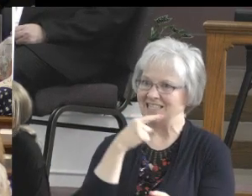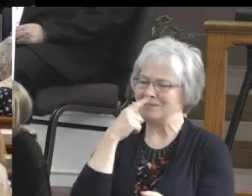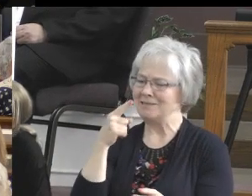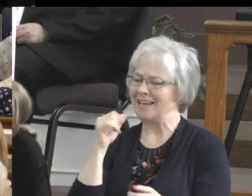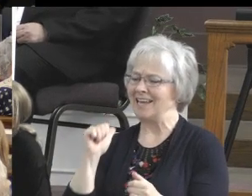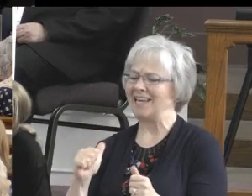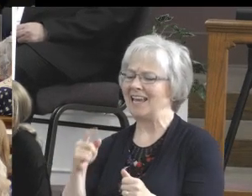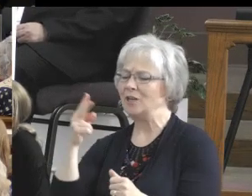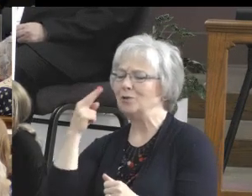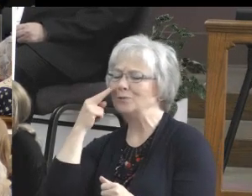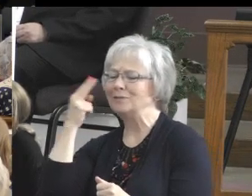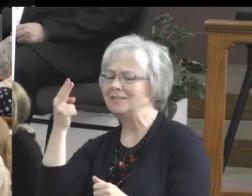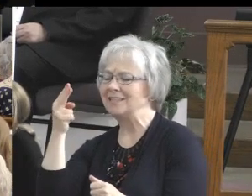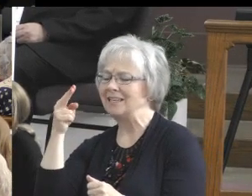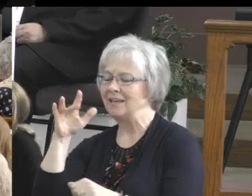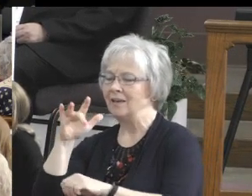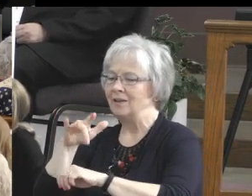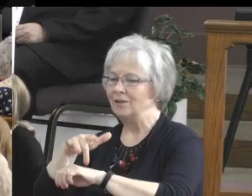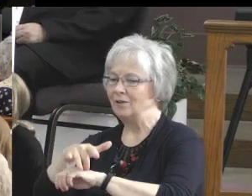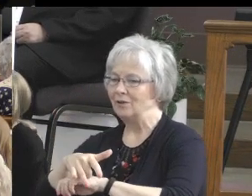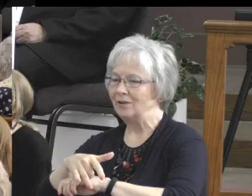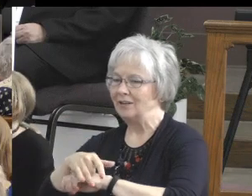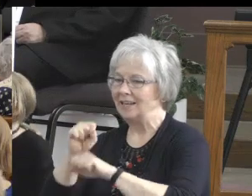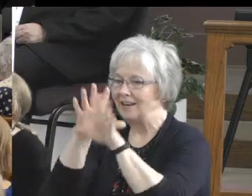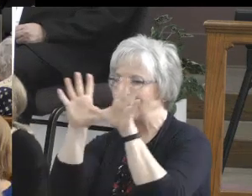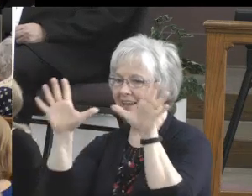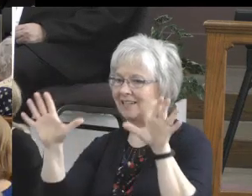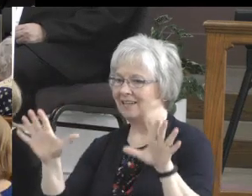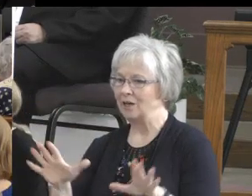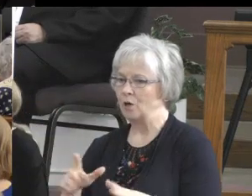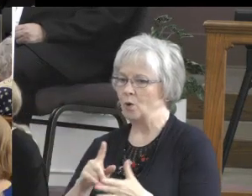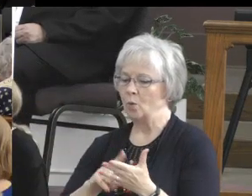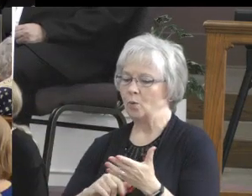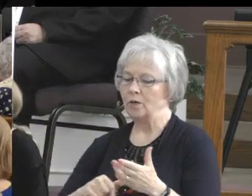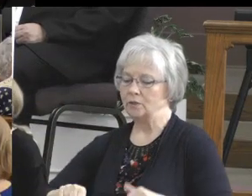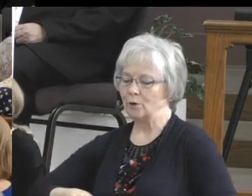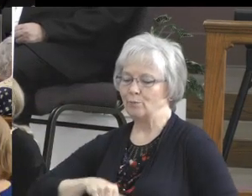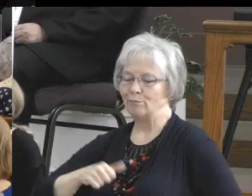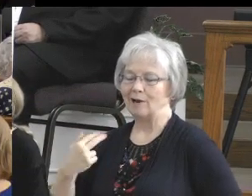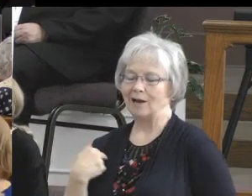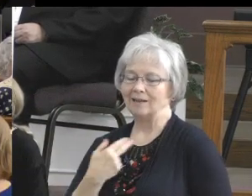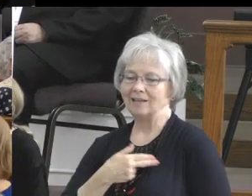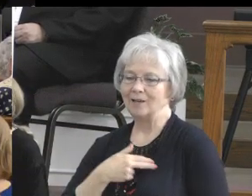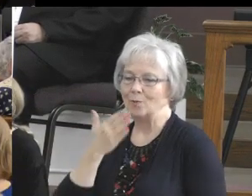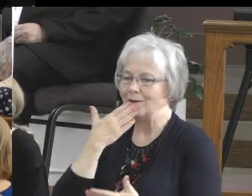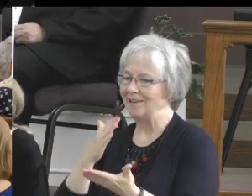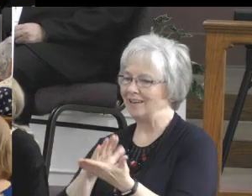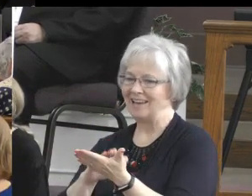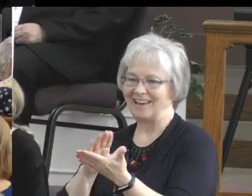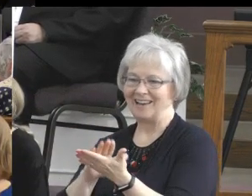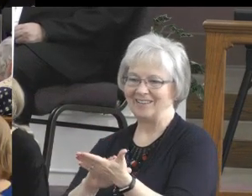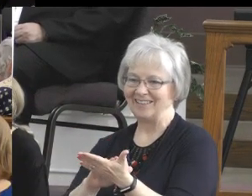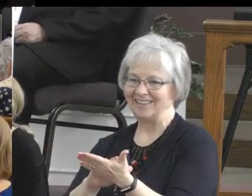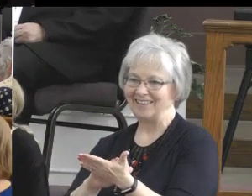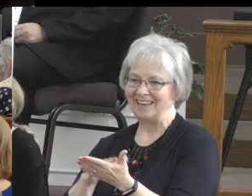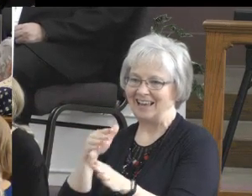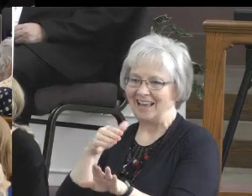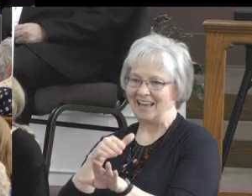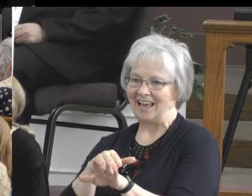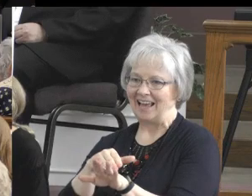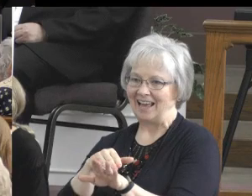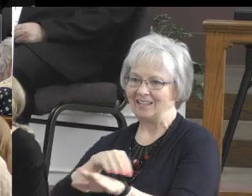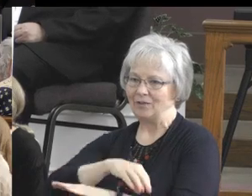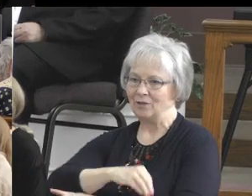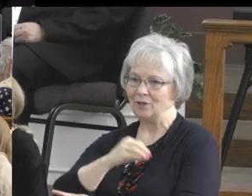see by the dawn's early light what so proudly we hail at the twilight's